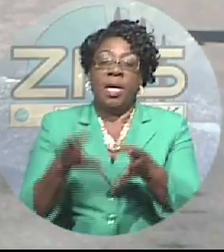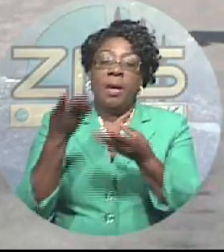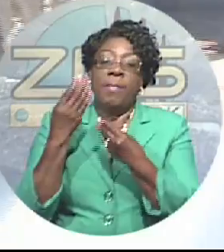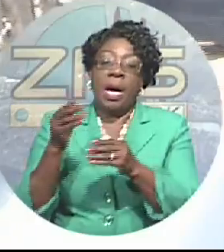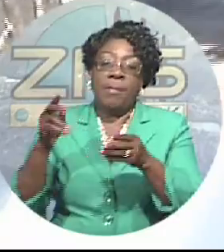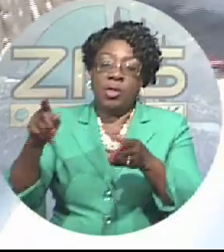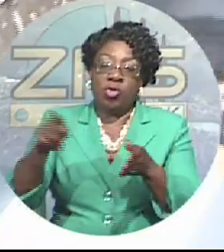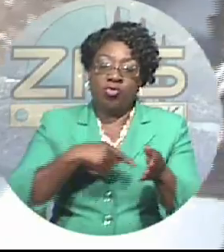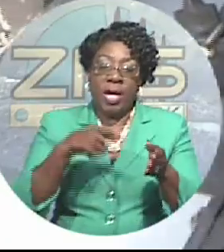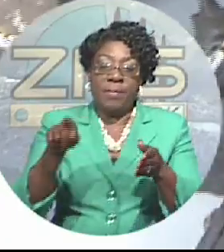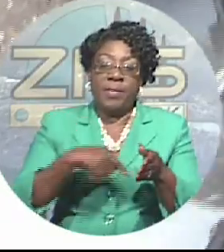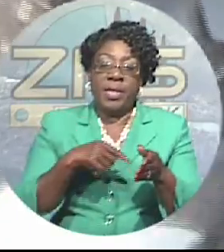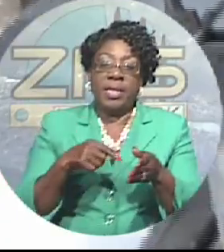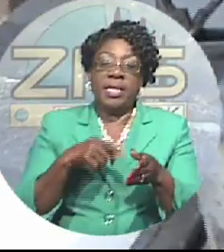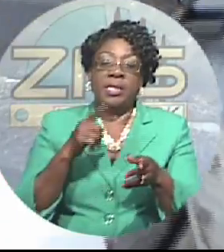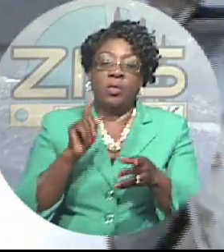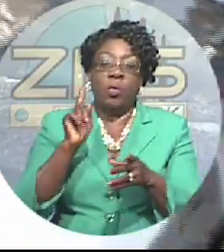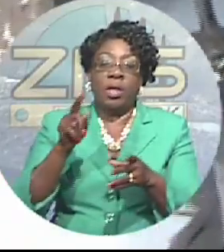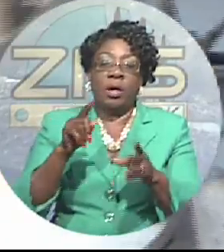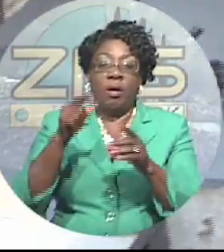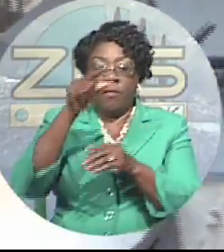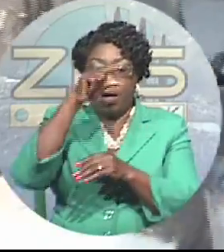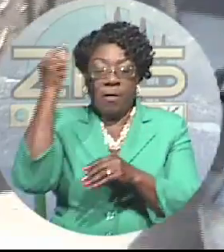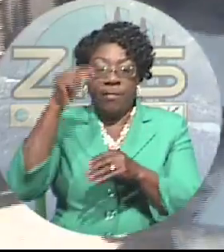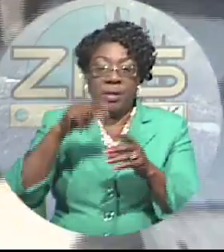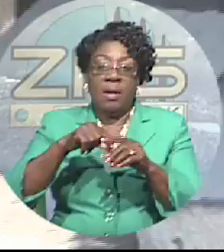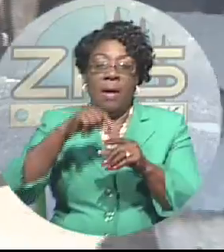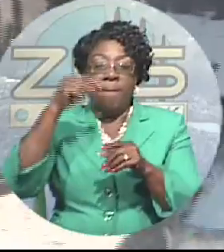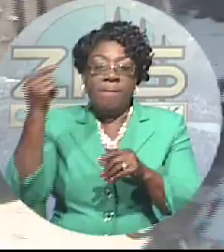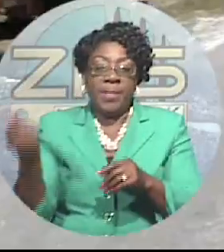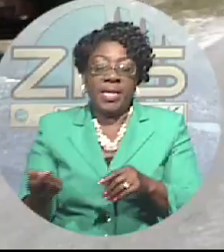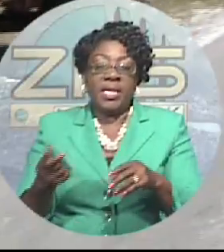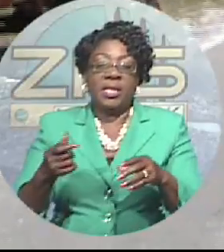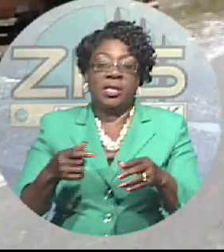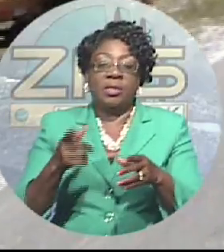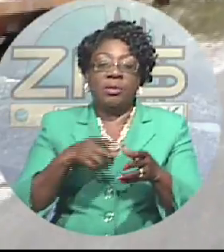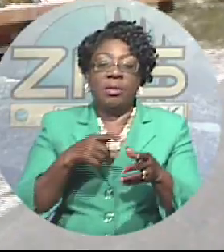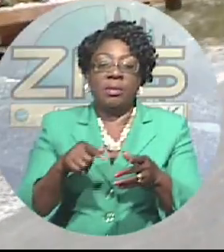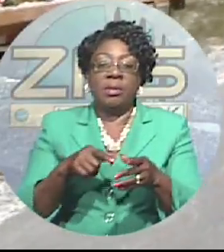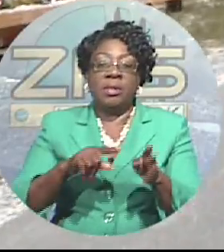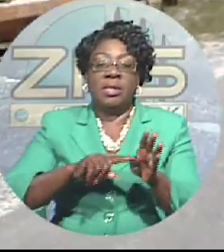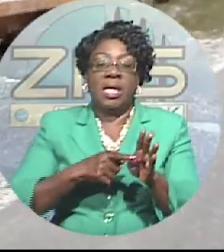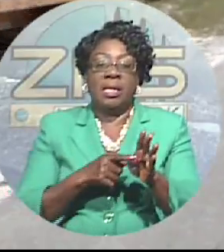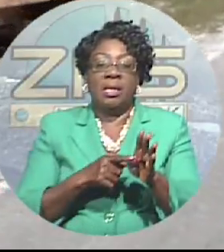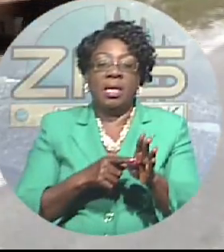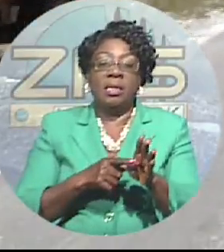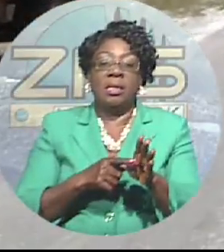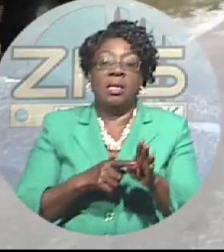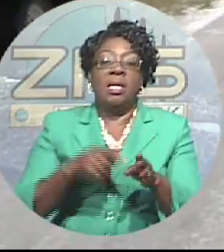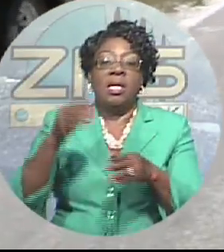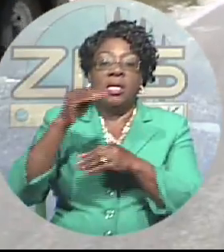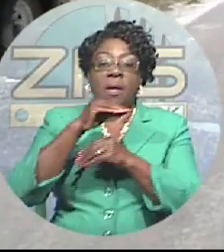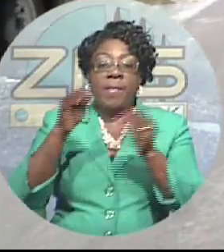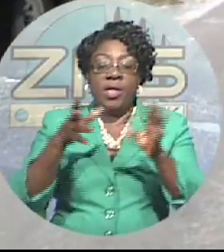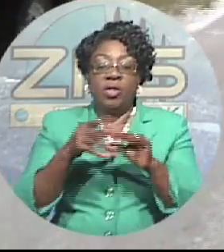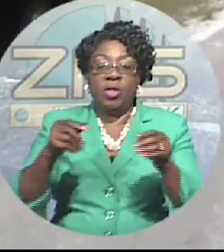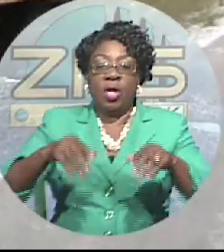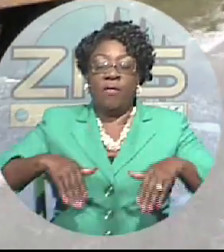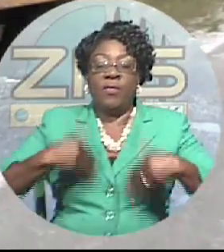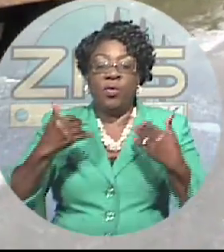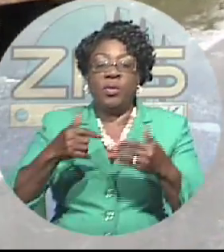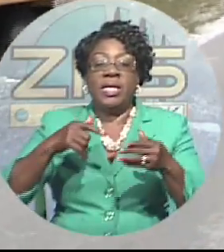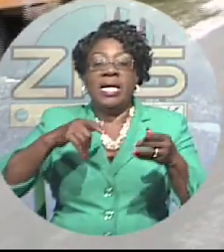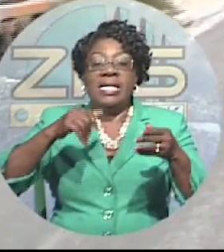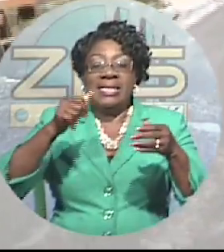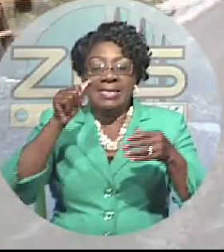companies is one of the government's biggest success stories, having started under the Ministry of Youth Self-Starter program years ago. They were among the first group to initiate